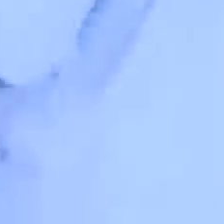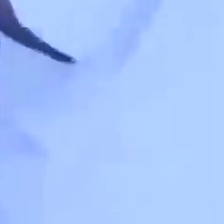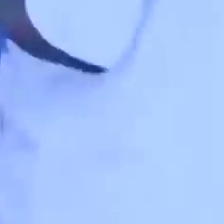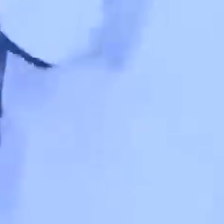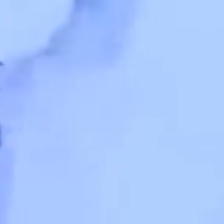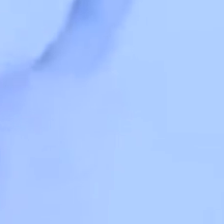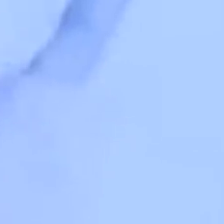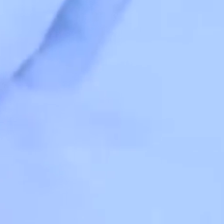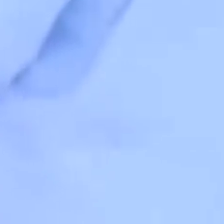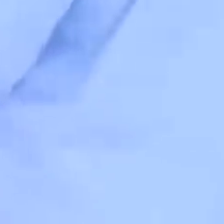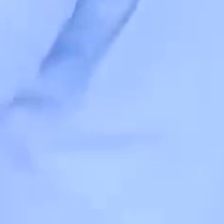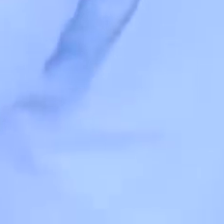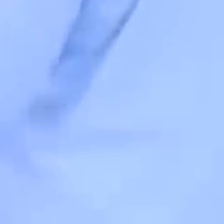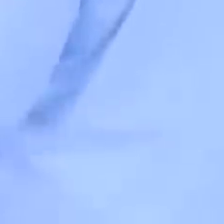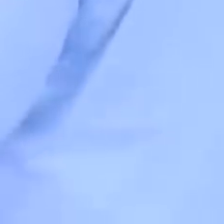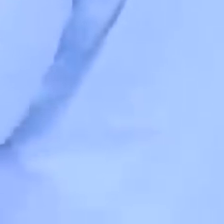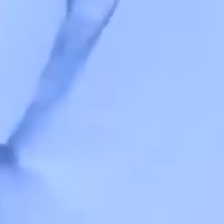bow.